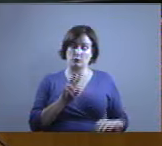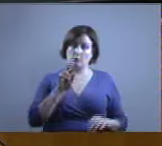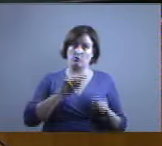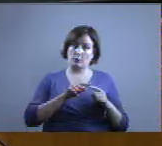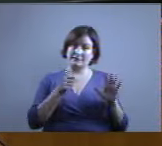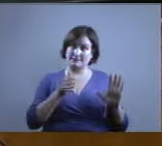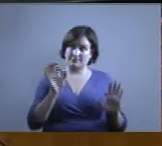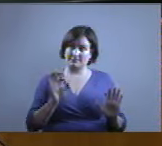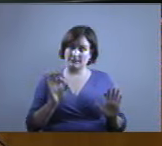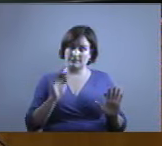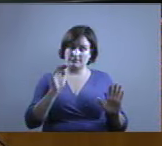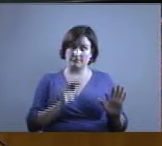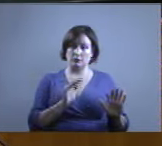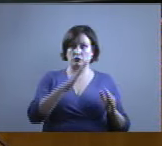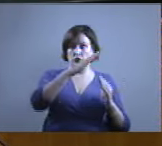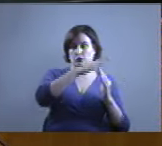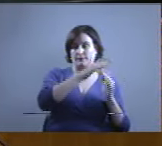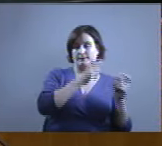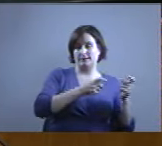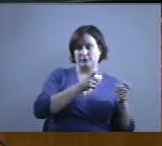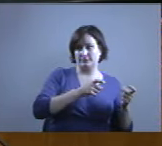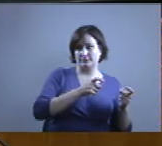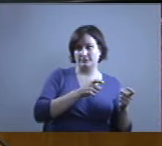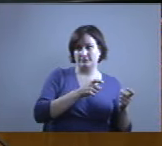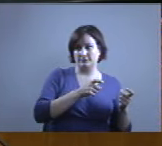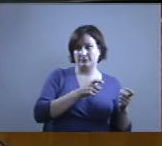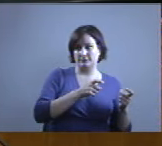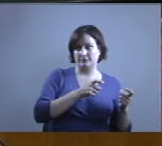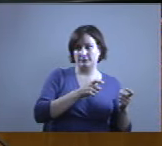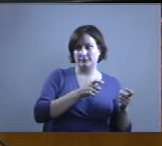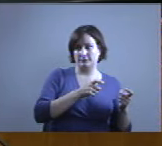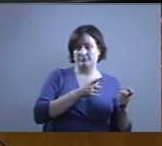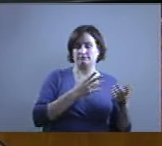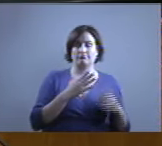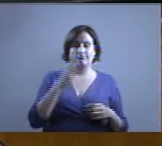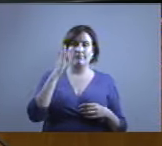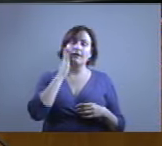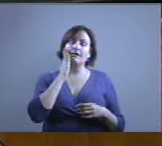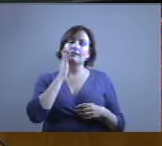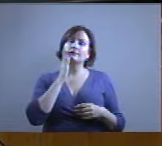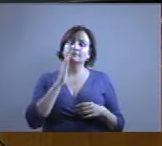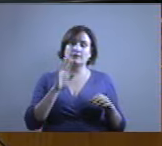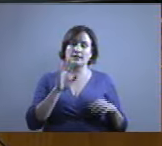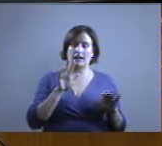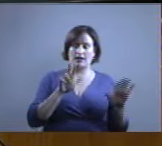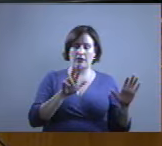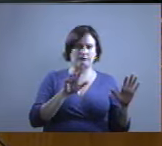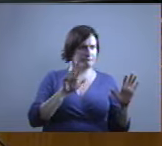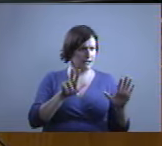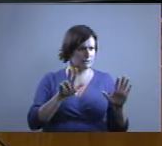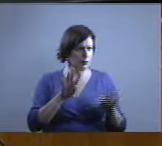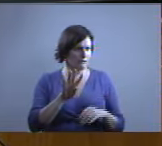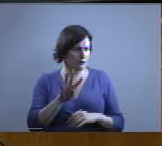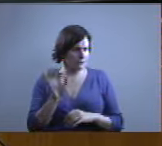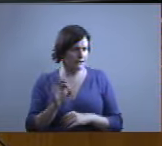72.6% of top management. The Coloureds occupied 4.6% and